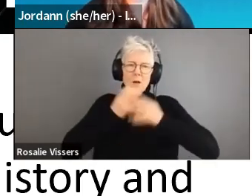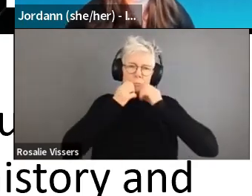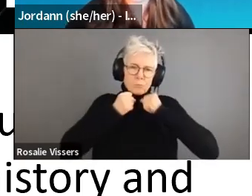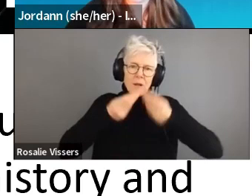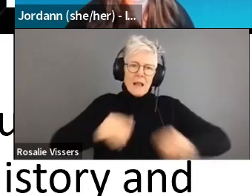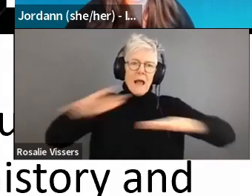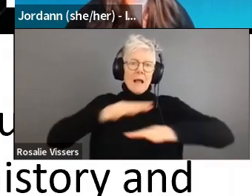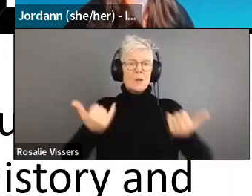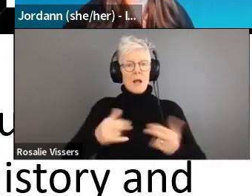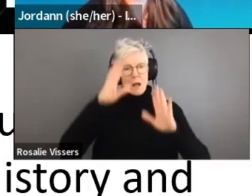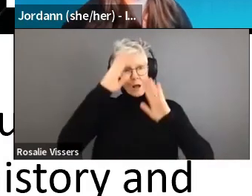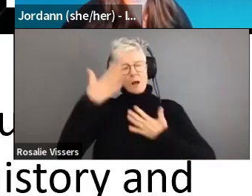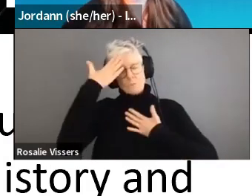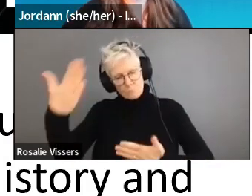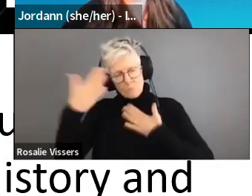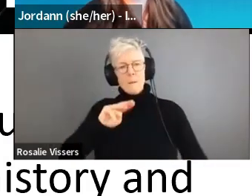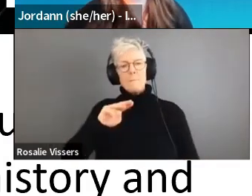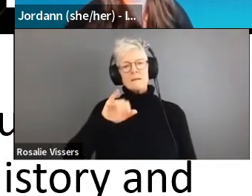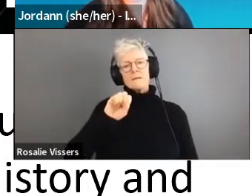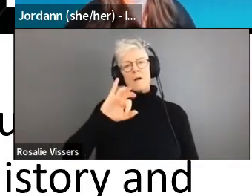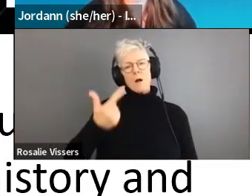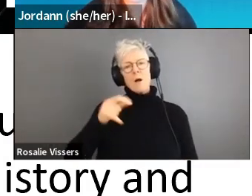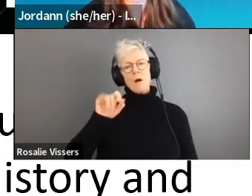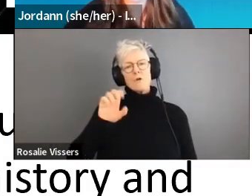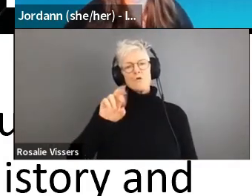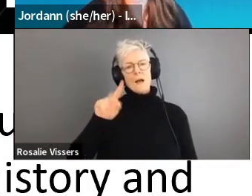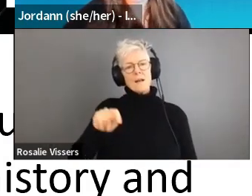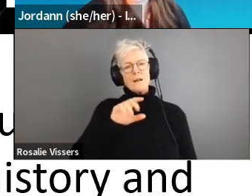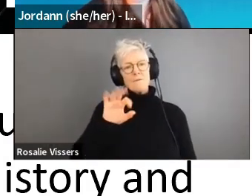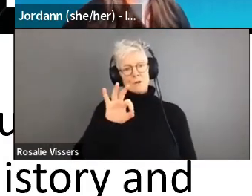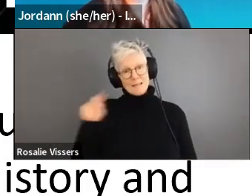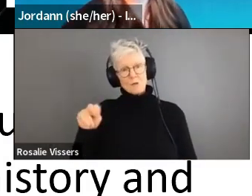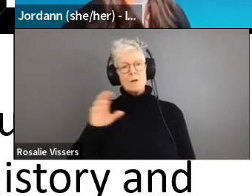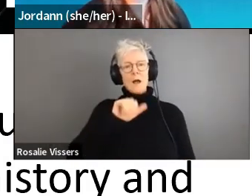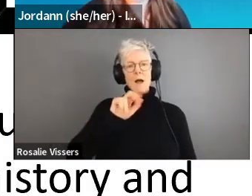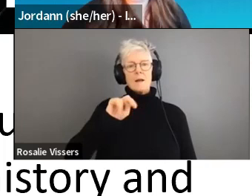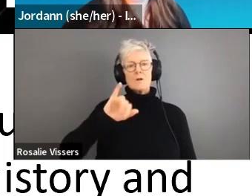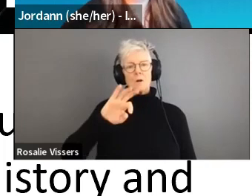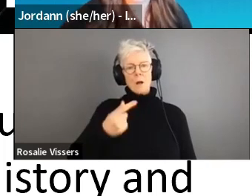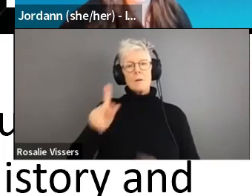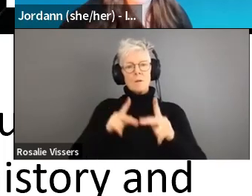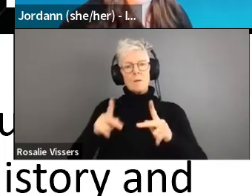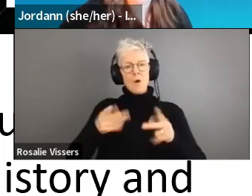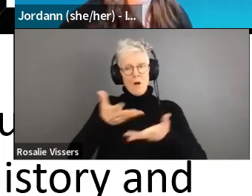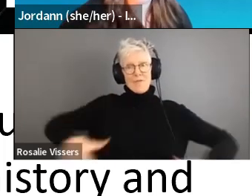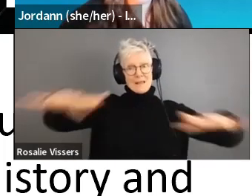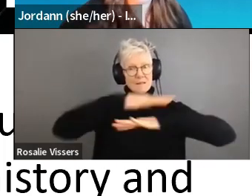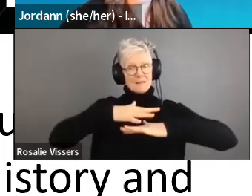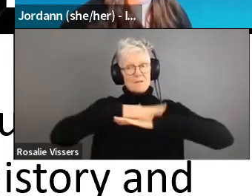today we acknowledge the Mississaugas of the Credit First Nation of the Anishinaabe people on whose traditional territory we are